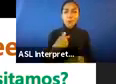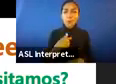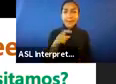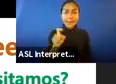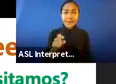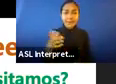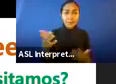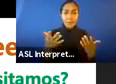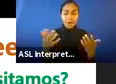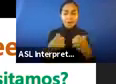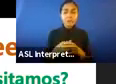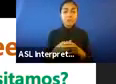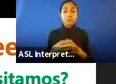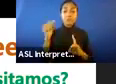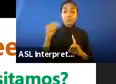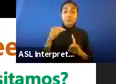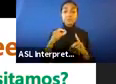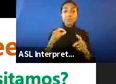is,